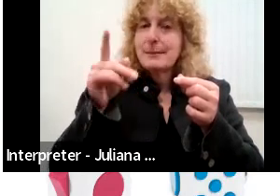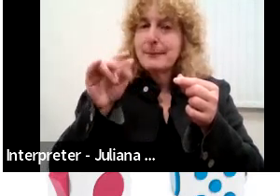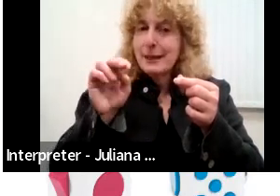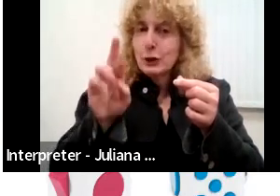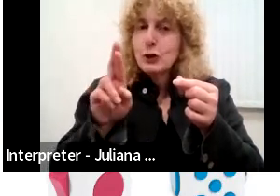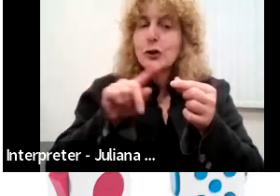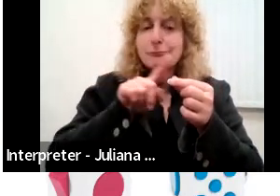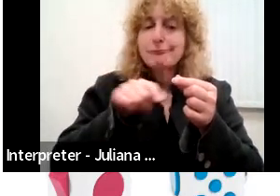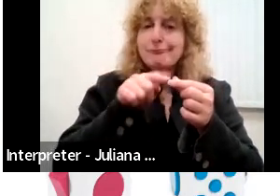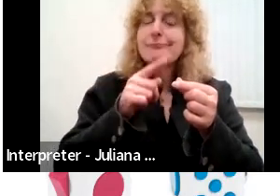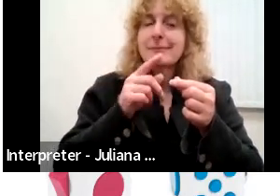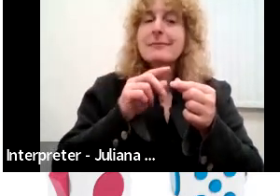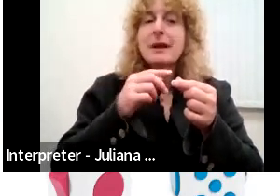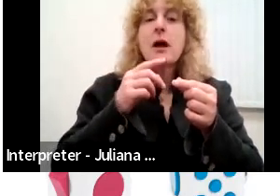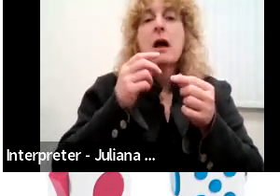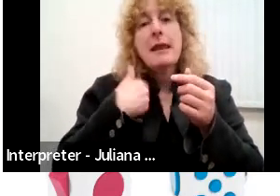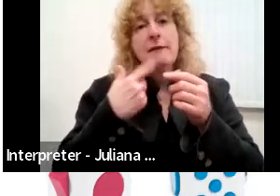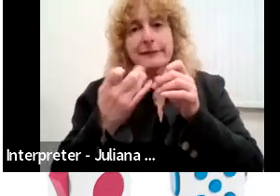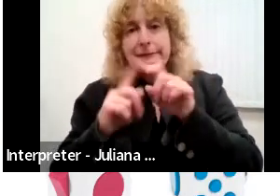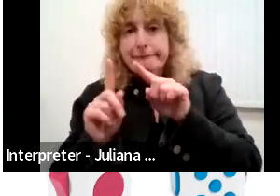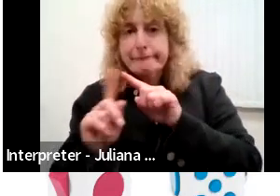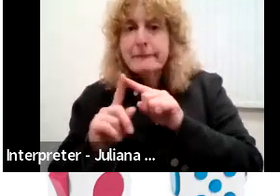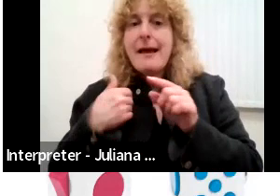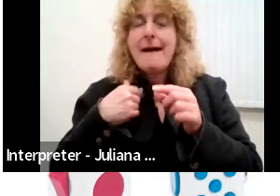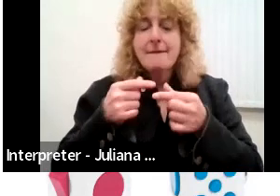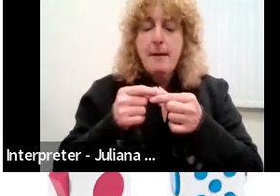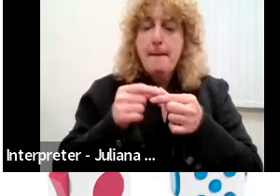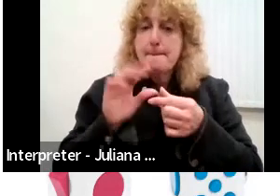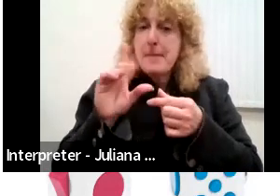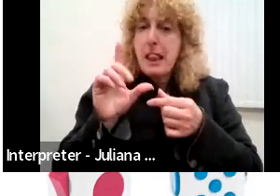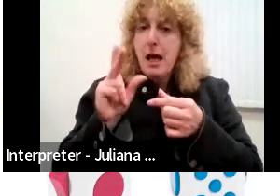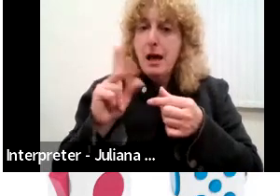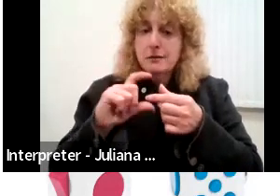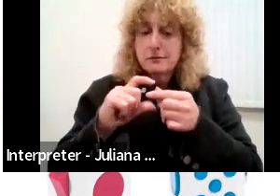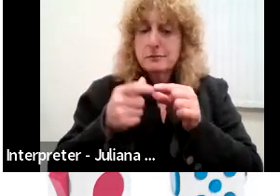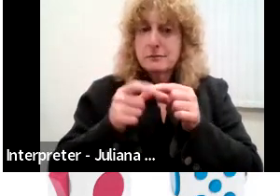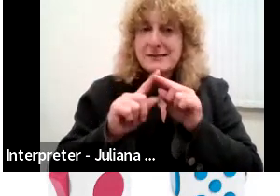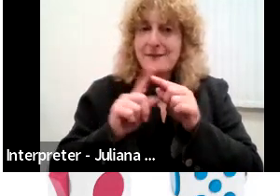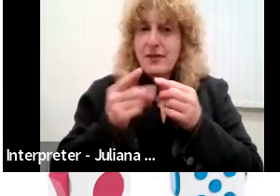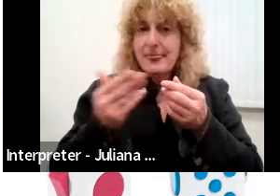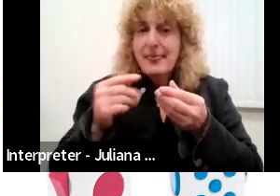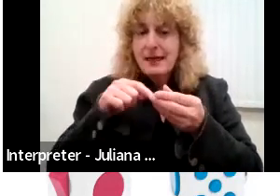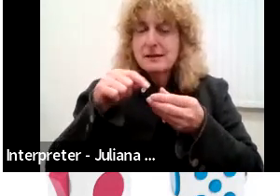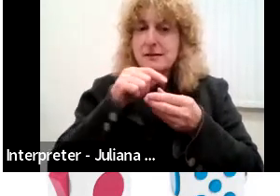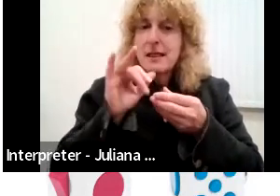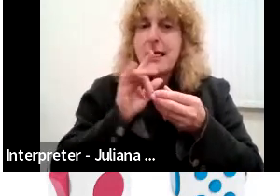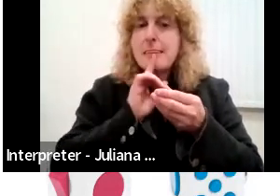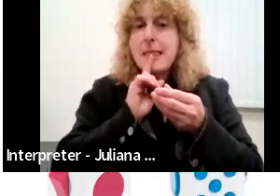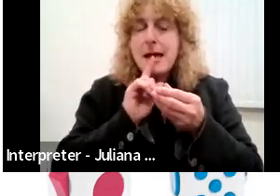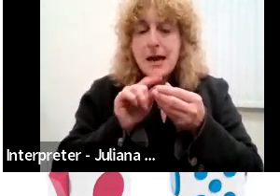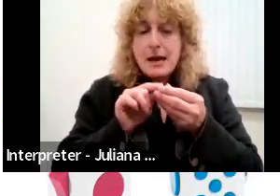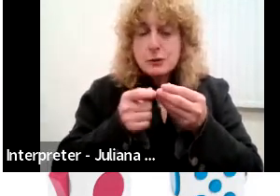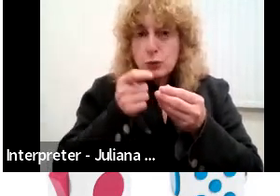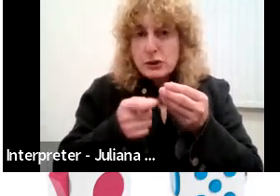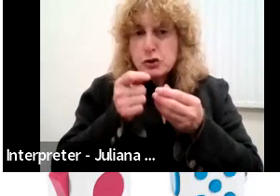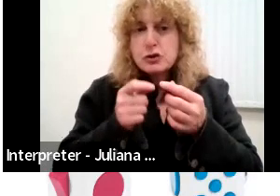now. So we have fidget blocks, and those are a block that has different things that you can, like light switch, click on and